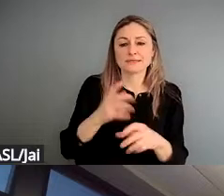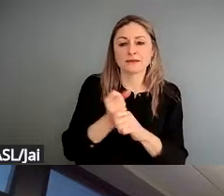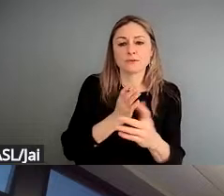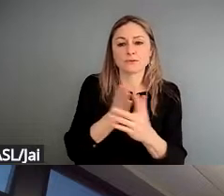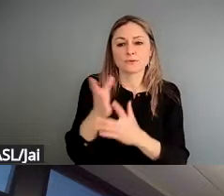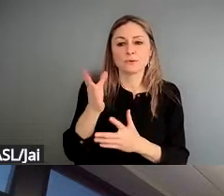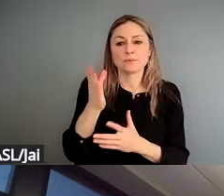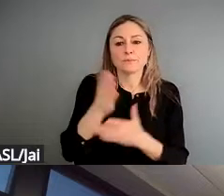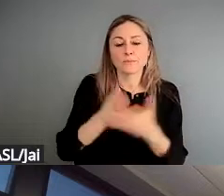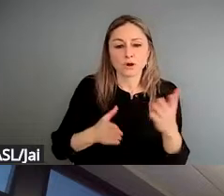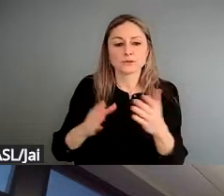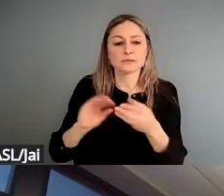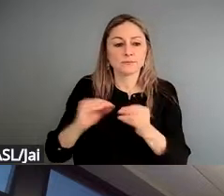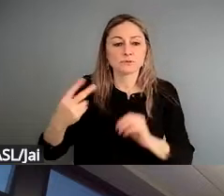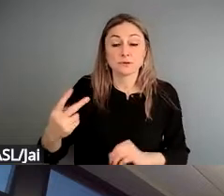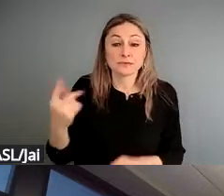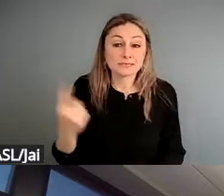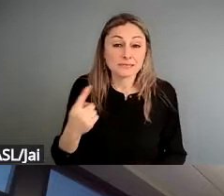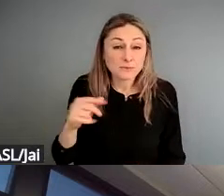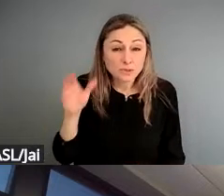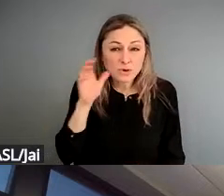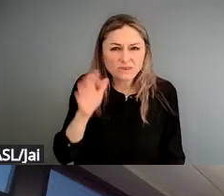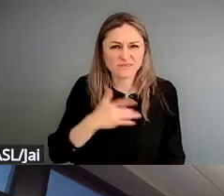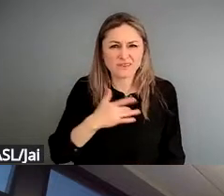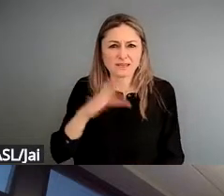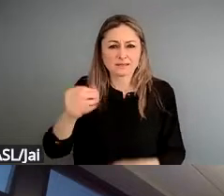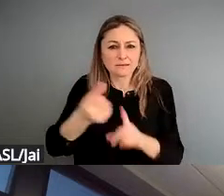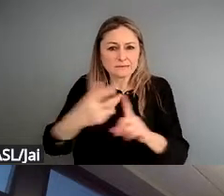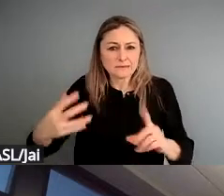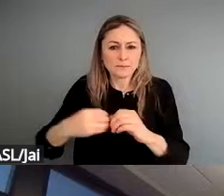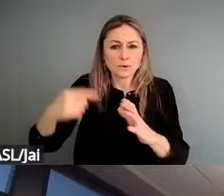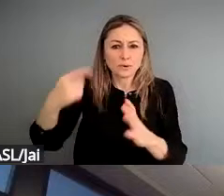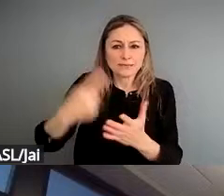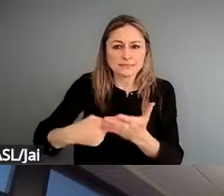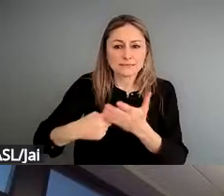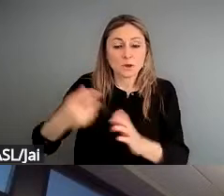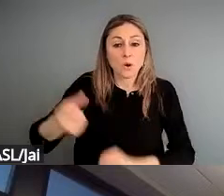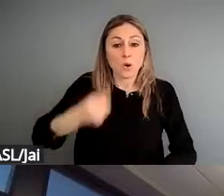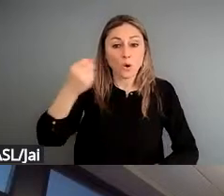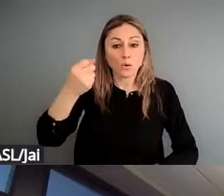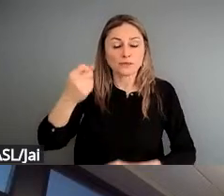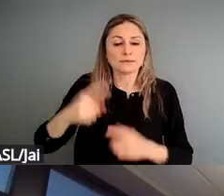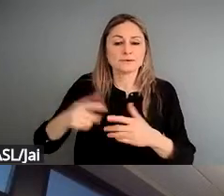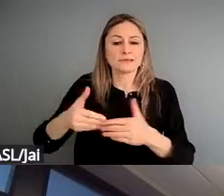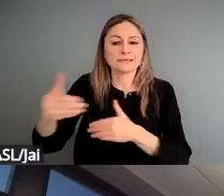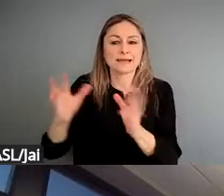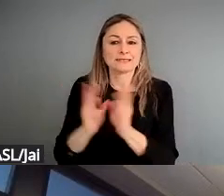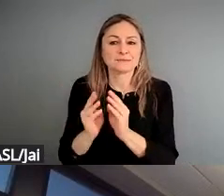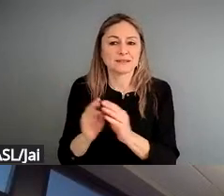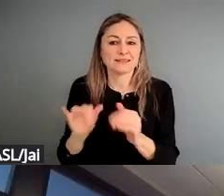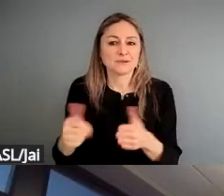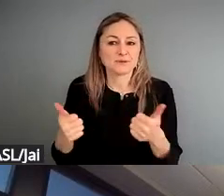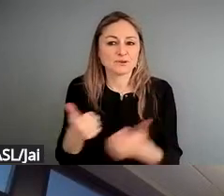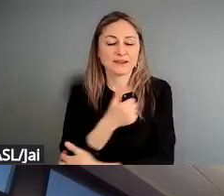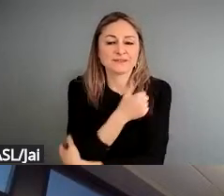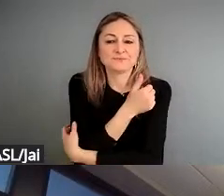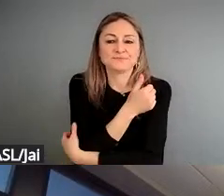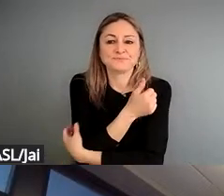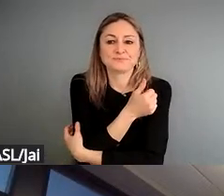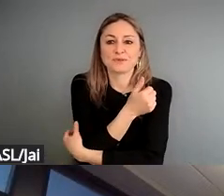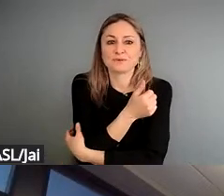if there's something you heard that maybe we need a little more discussion on, if we can hold that to the next meeting, that would be really great. But we wanted to make sure